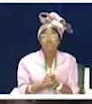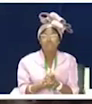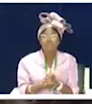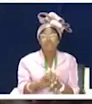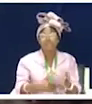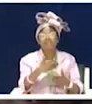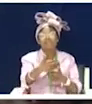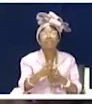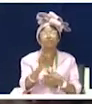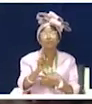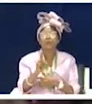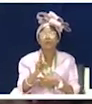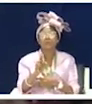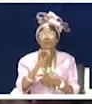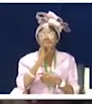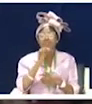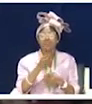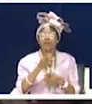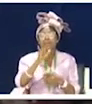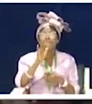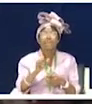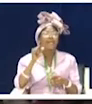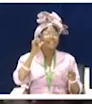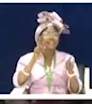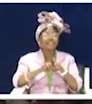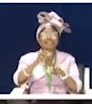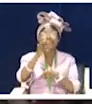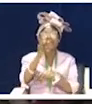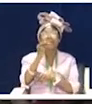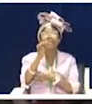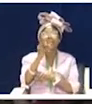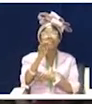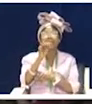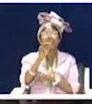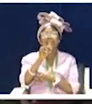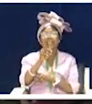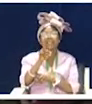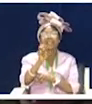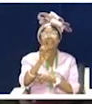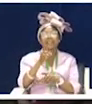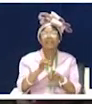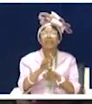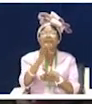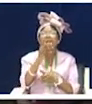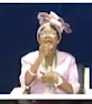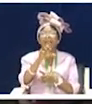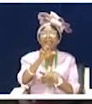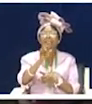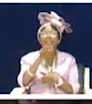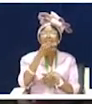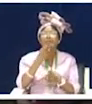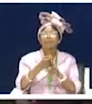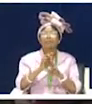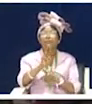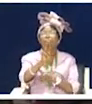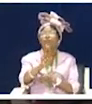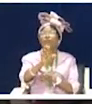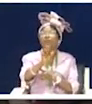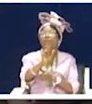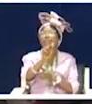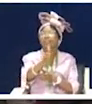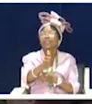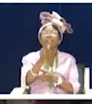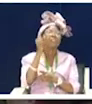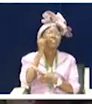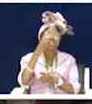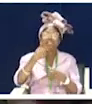The next testimony is by Sister Kende Kalejaye from USA. She had been battling high